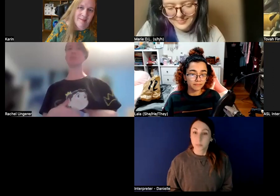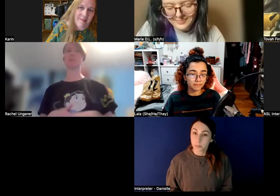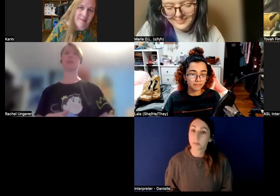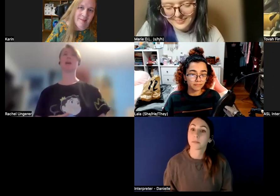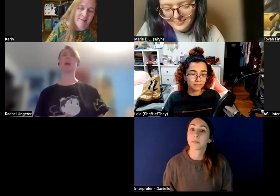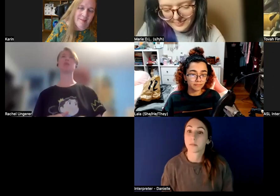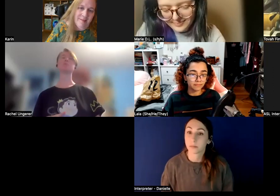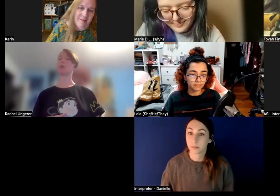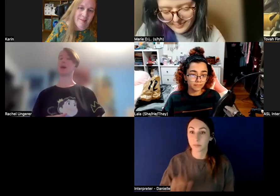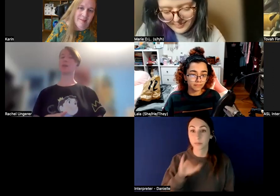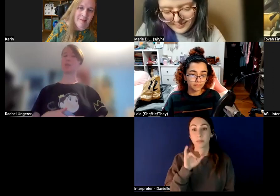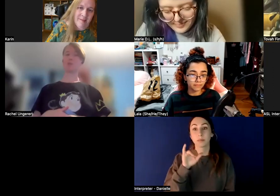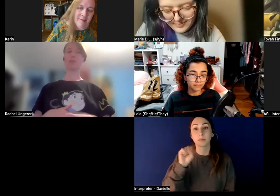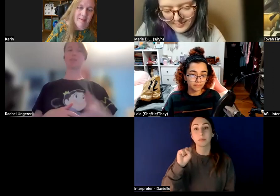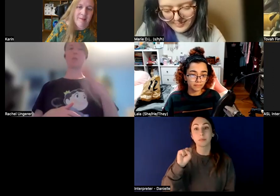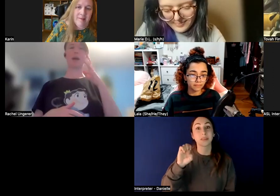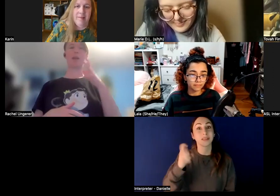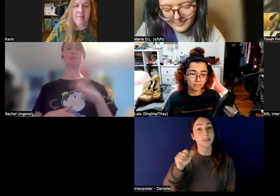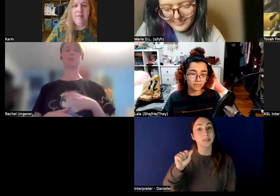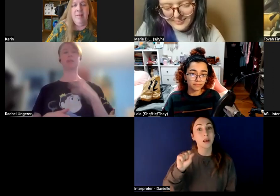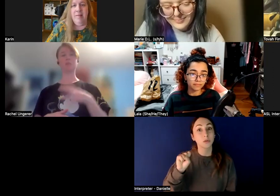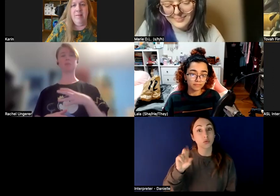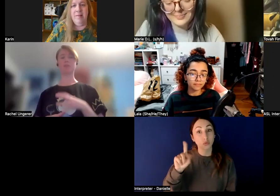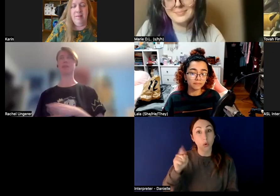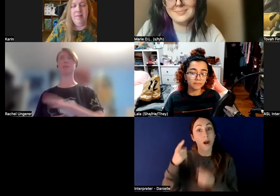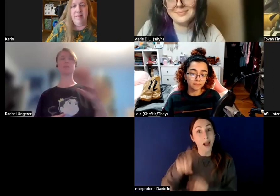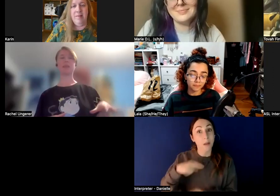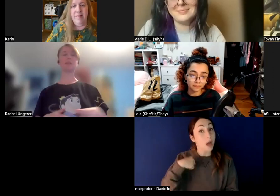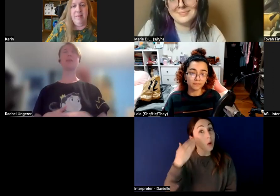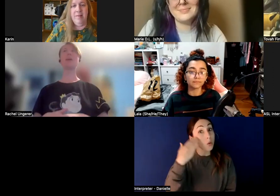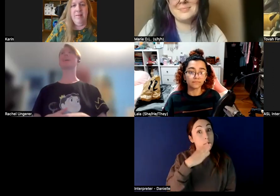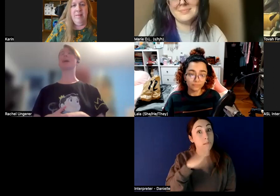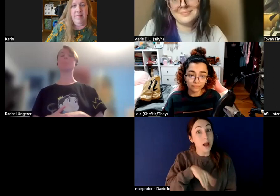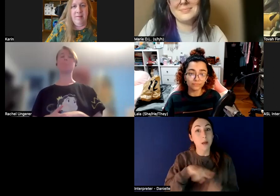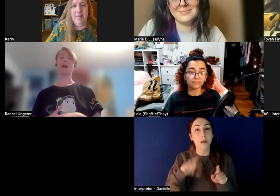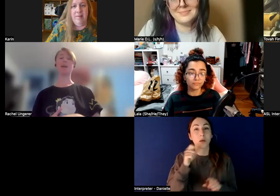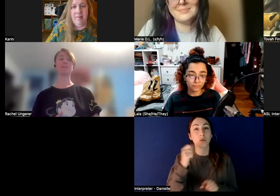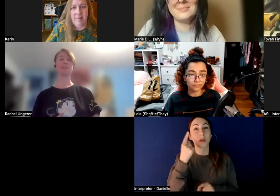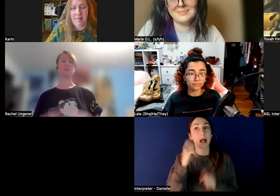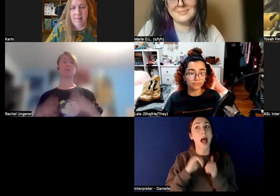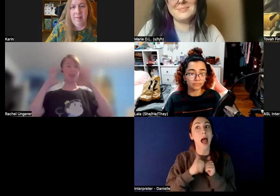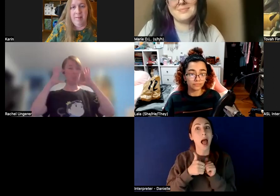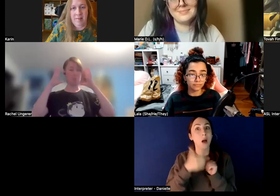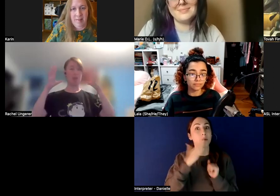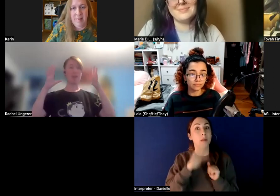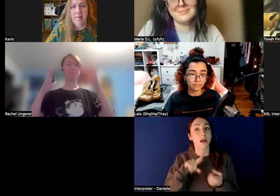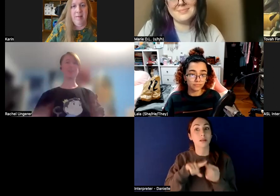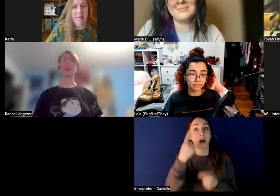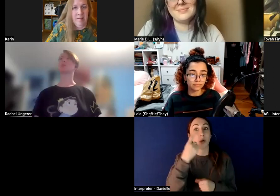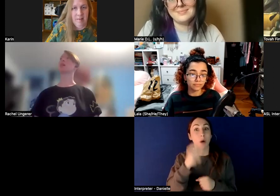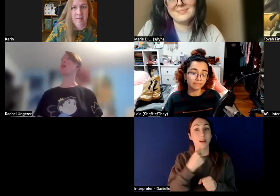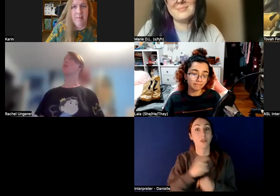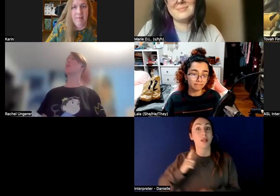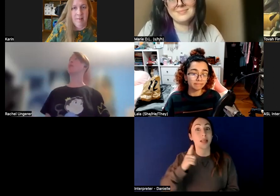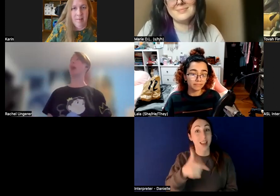that sexual assault incident. I knew it was bad, but I didn't realize how bad it was until I told a friend a year later, and they got mad. They were like